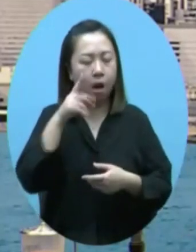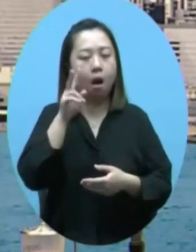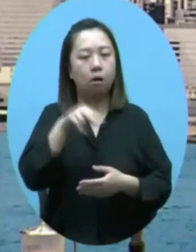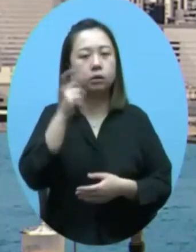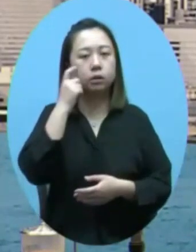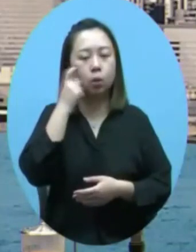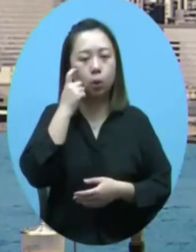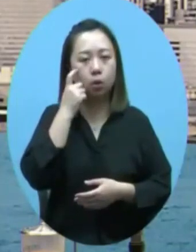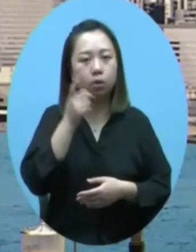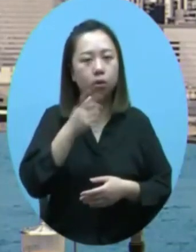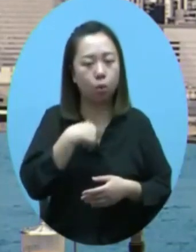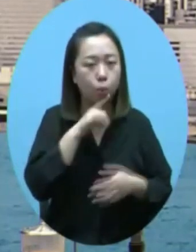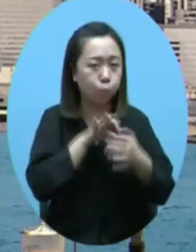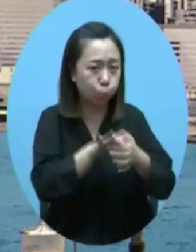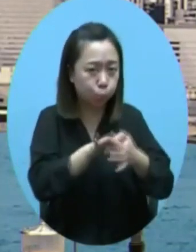Well, in view of this,